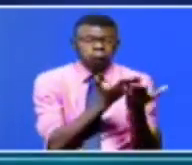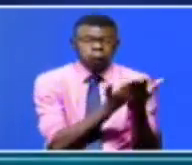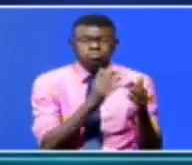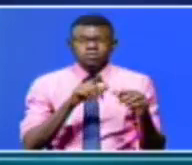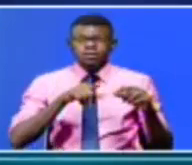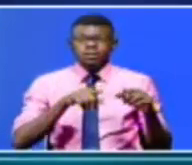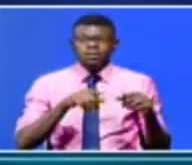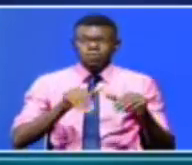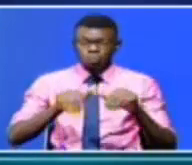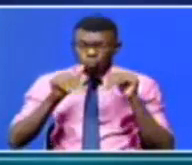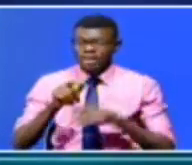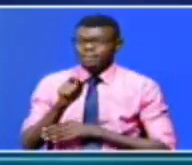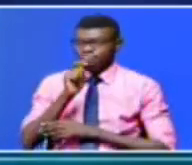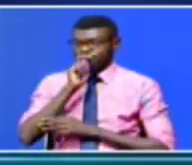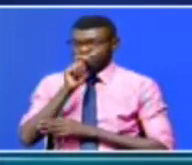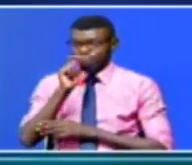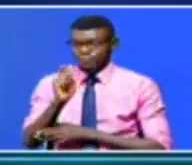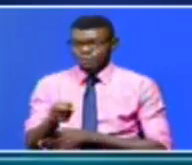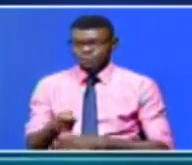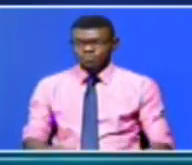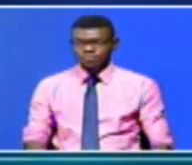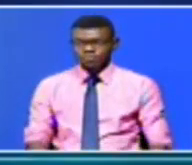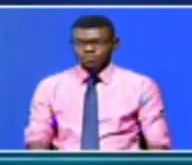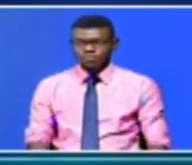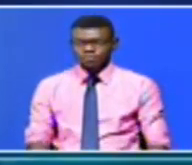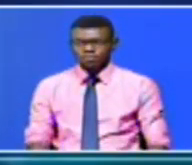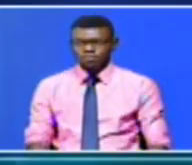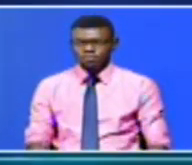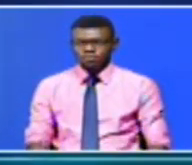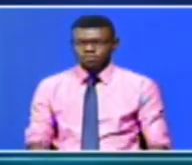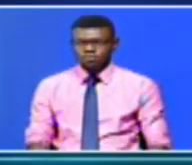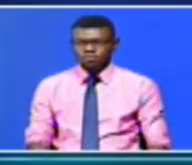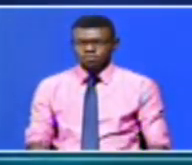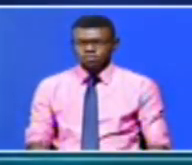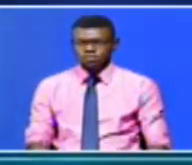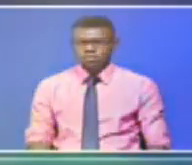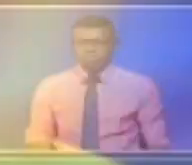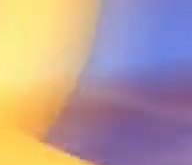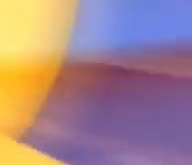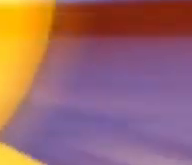determination. Jeff Kirui, KTN News. The